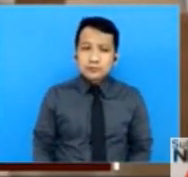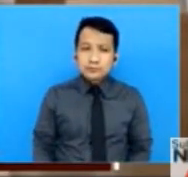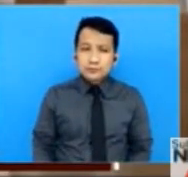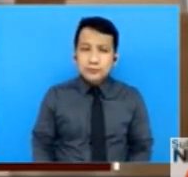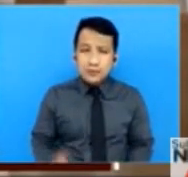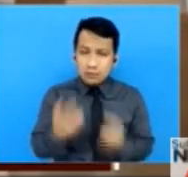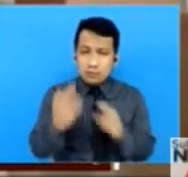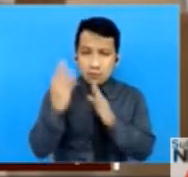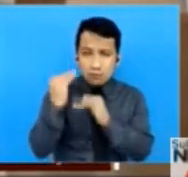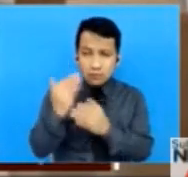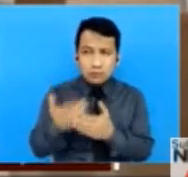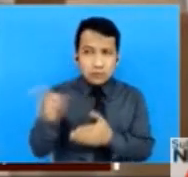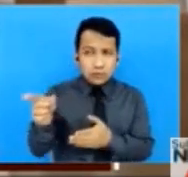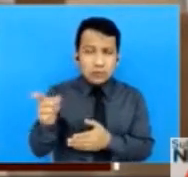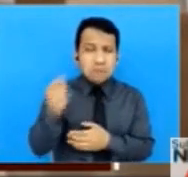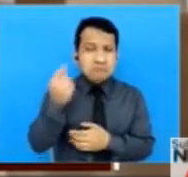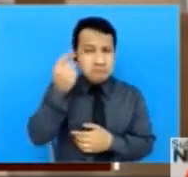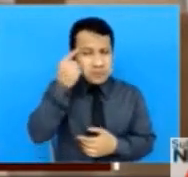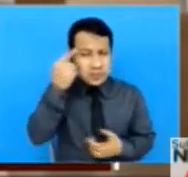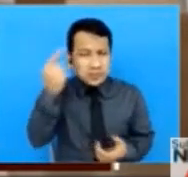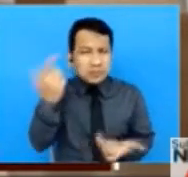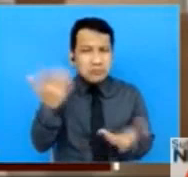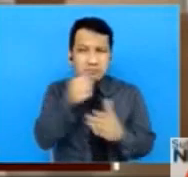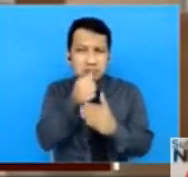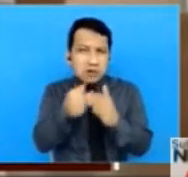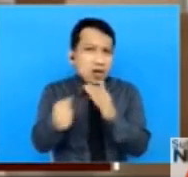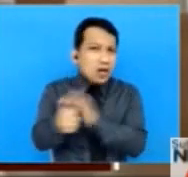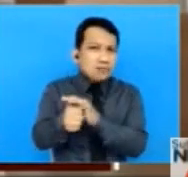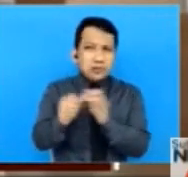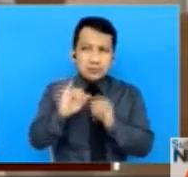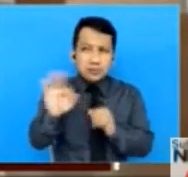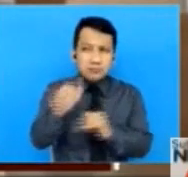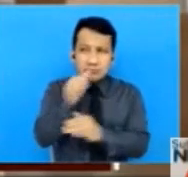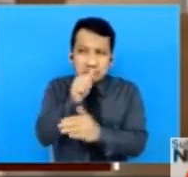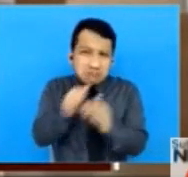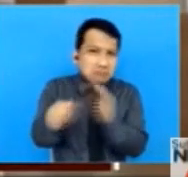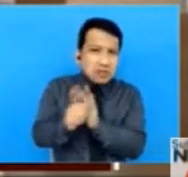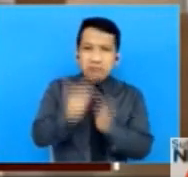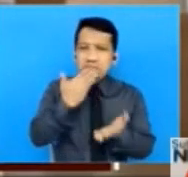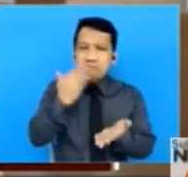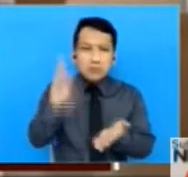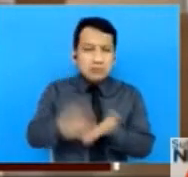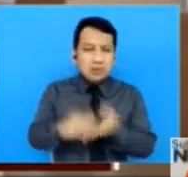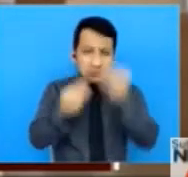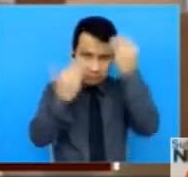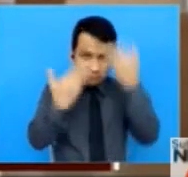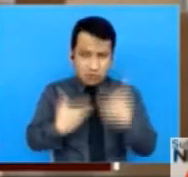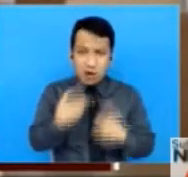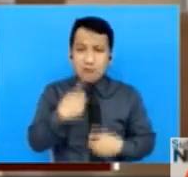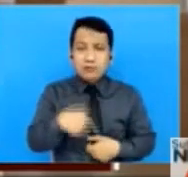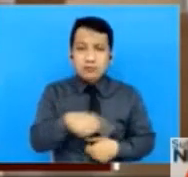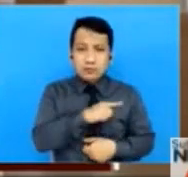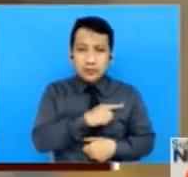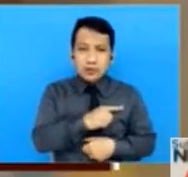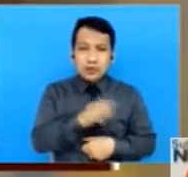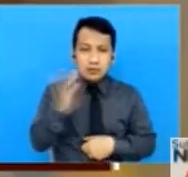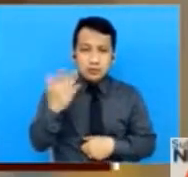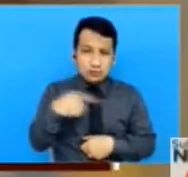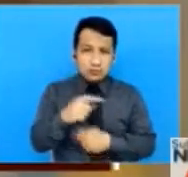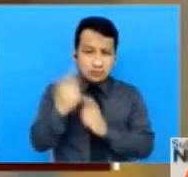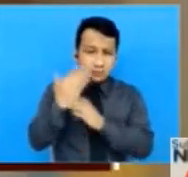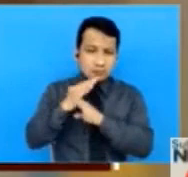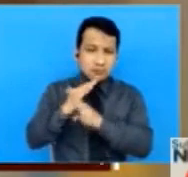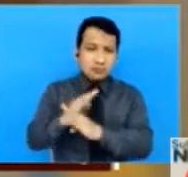I hope you come to your senses if you're hiding. But if you're hiding from the bad guys, tell us because we will try to protect